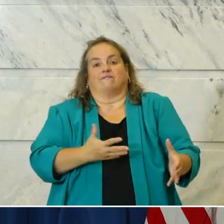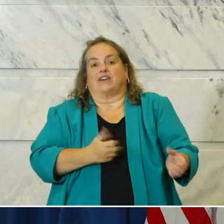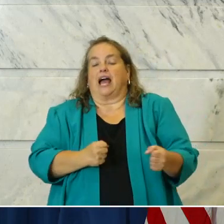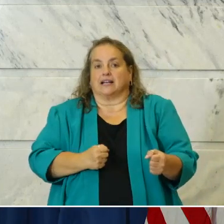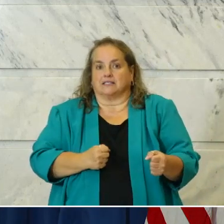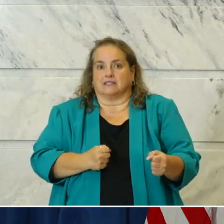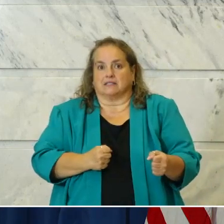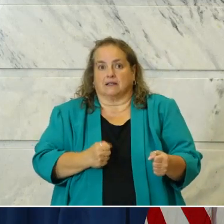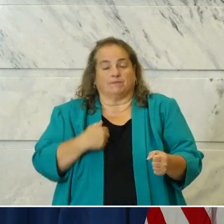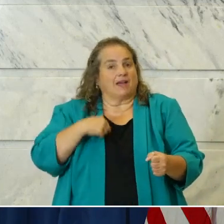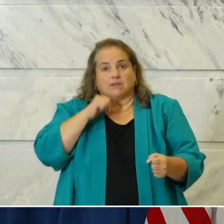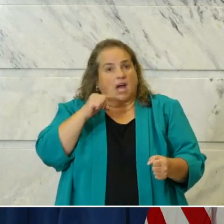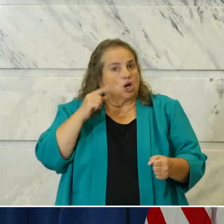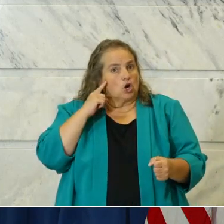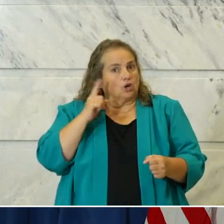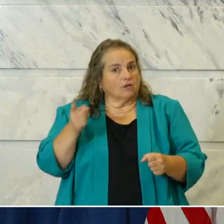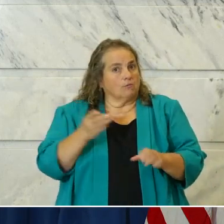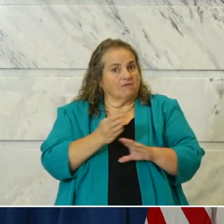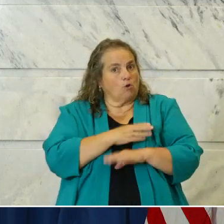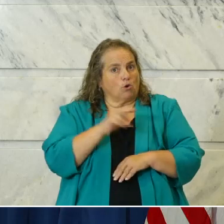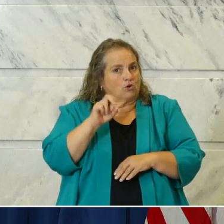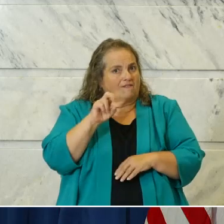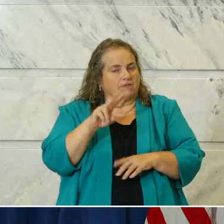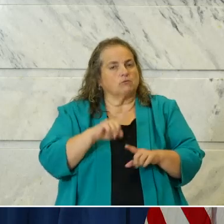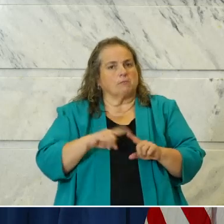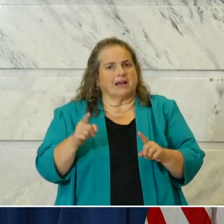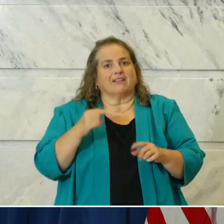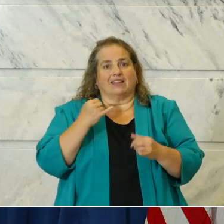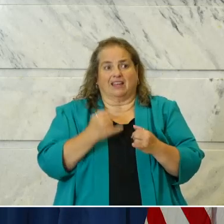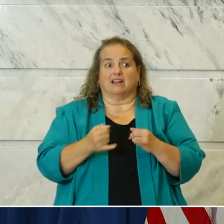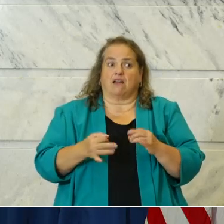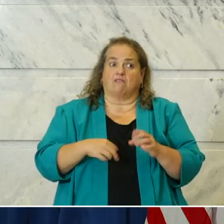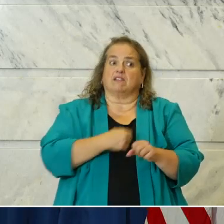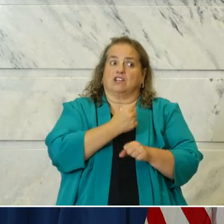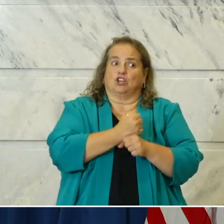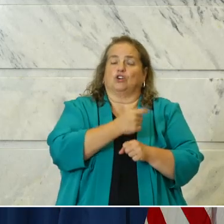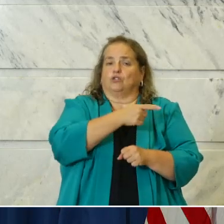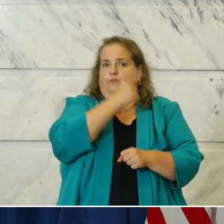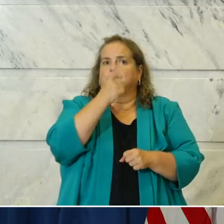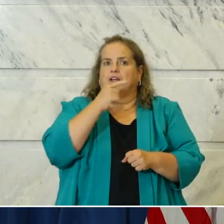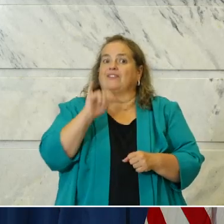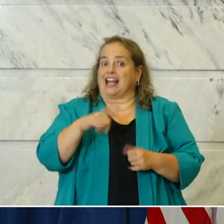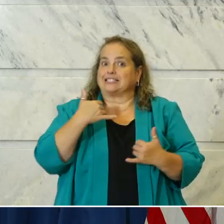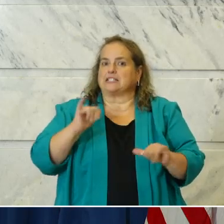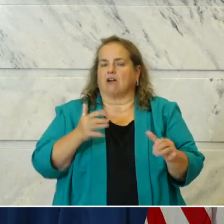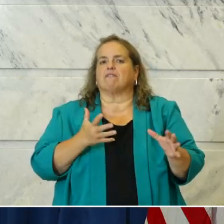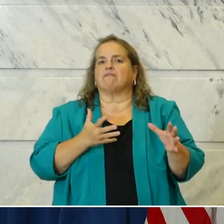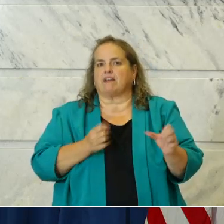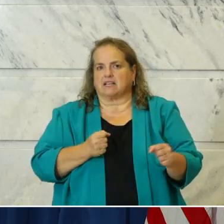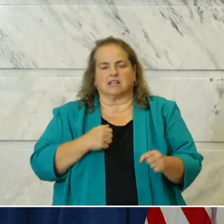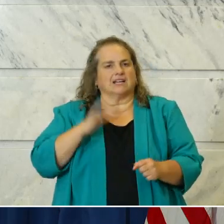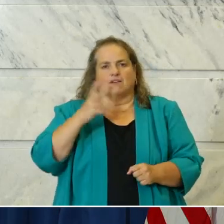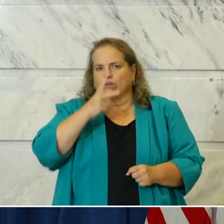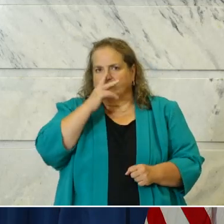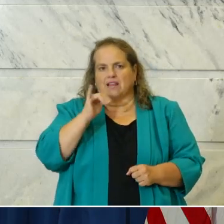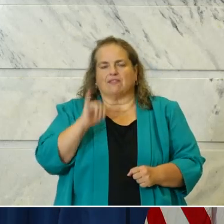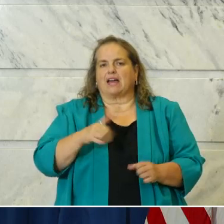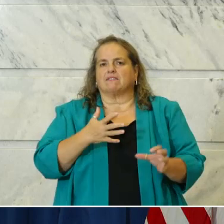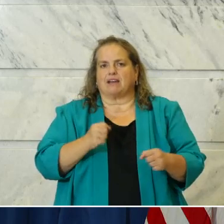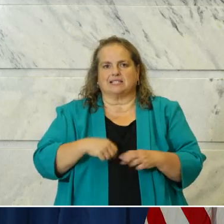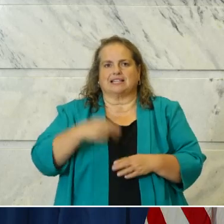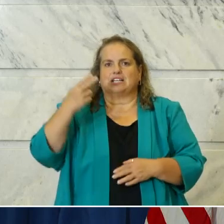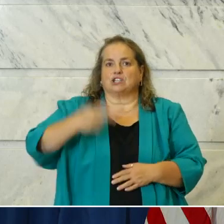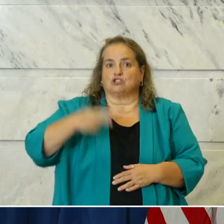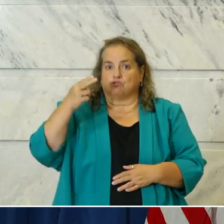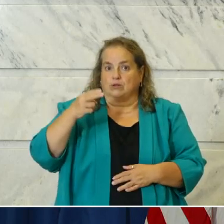And if it happens and if it's safe at the beginning of next year, my goodness, again, we've done something we've never seen in the history of mankind, but I